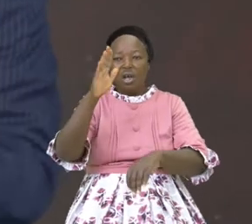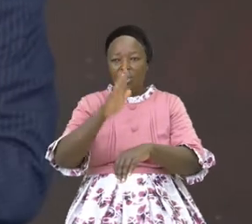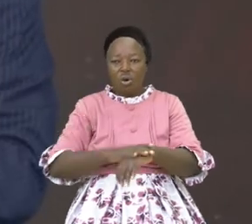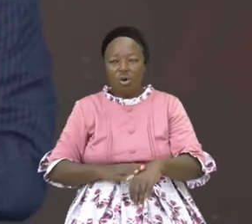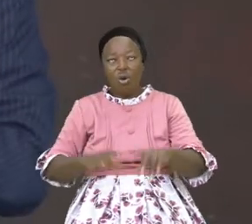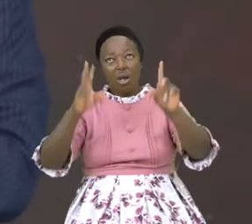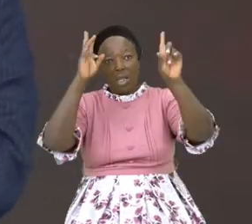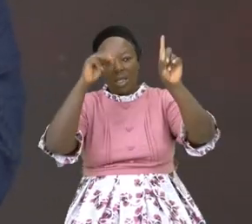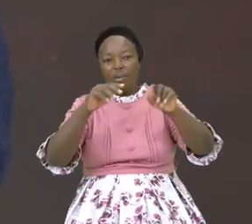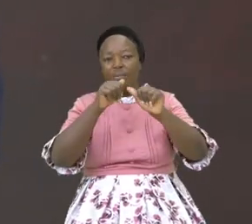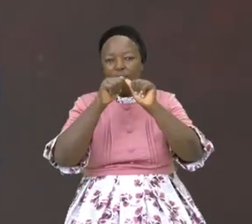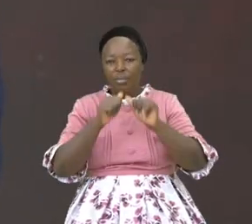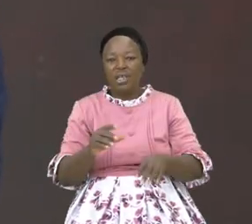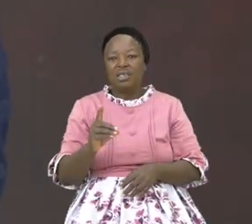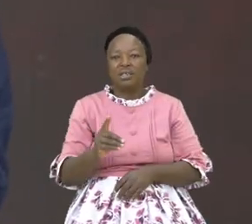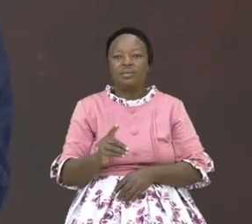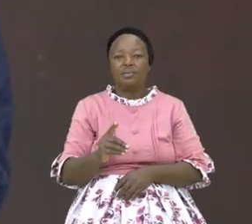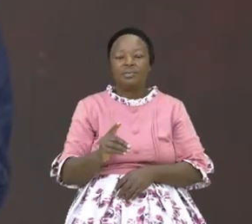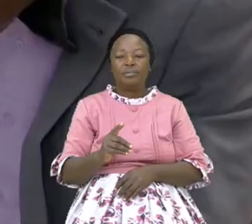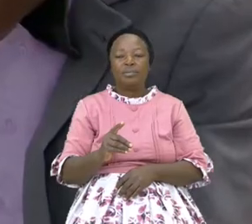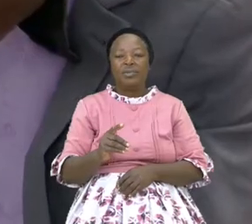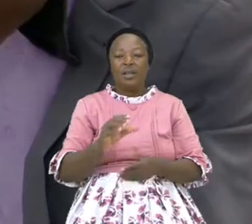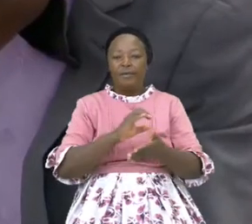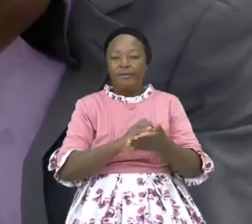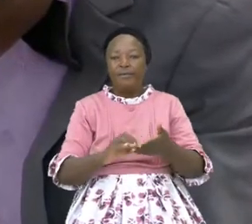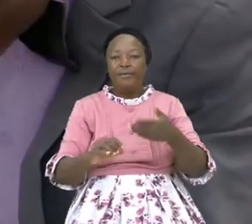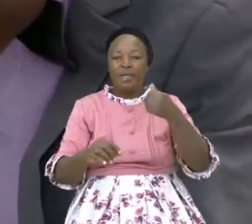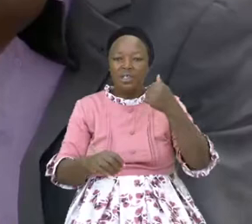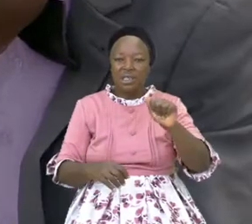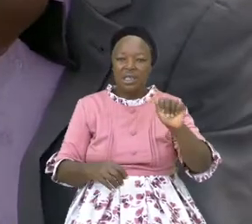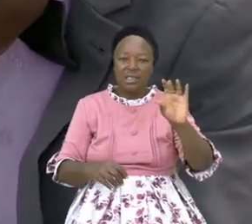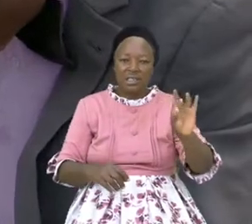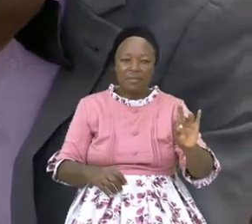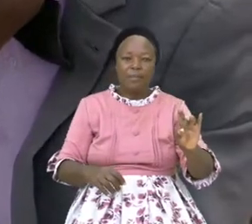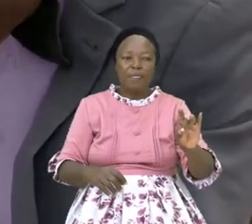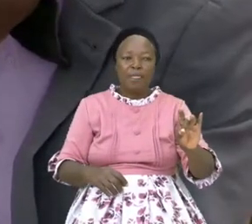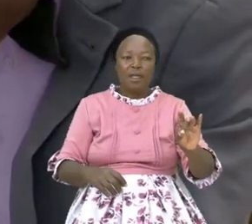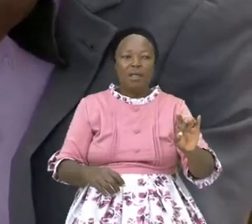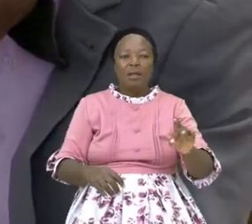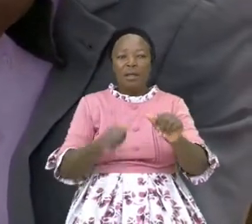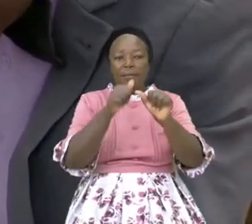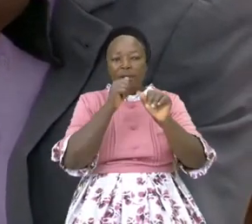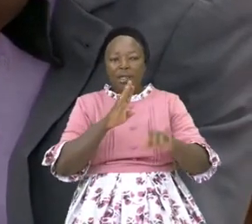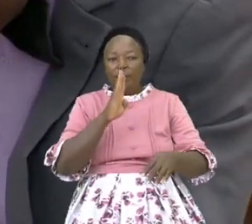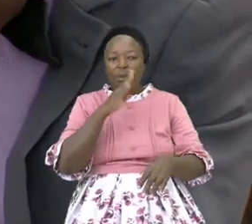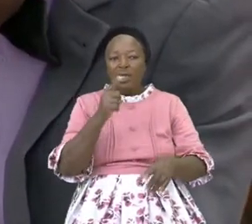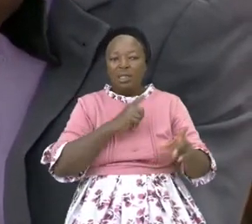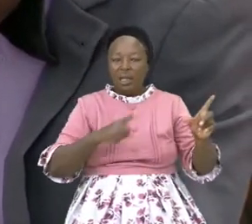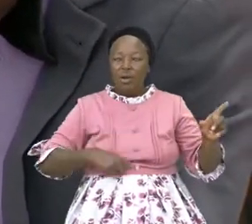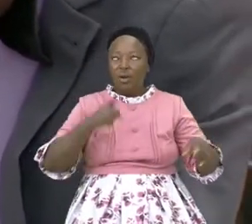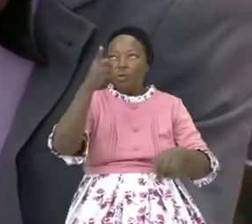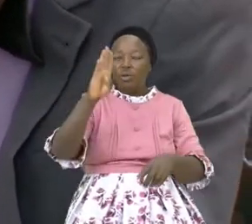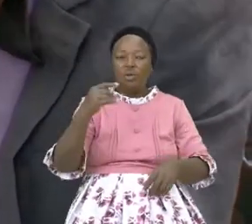shall call him blessed. Look at verse 18. In verse 18, blessed be the Lord God, the God